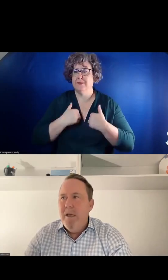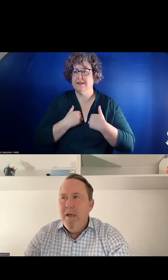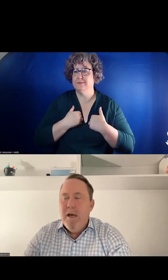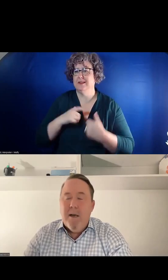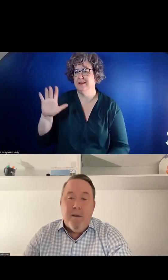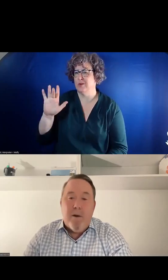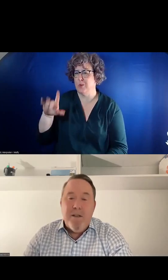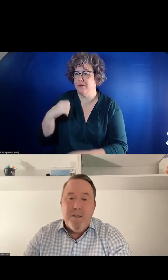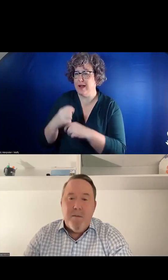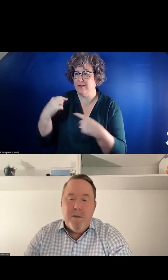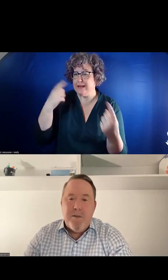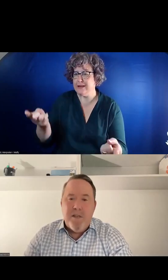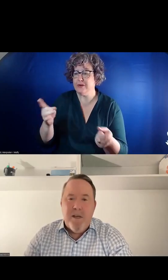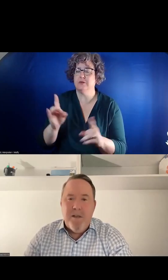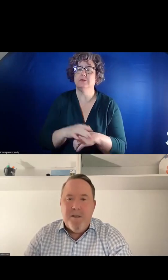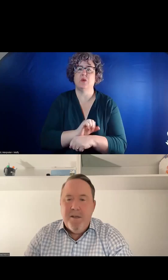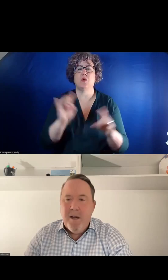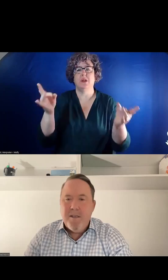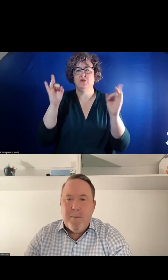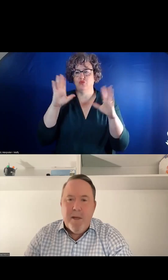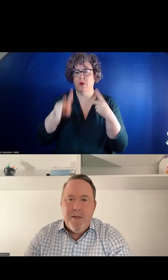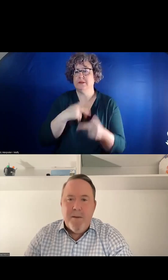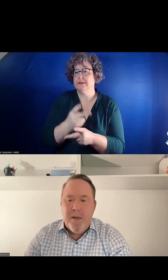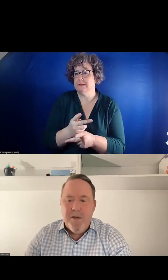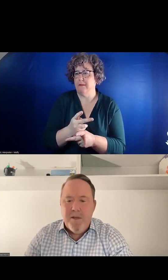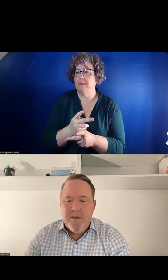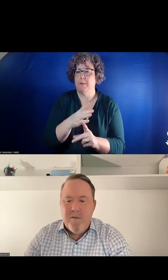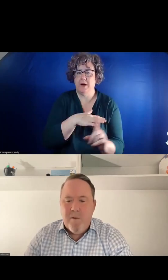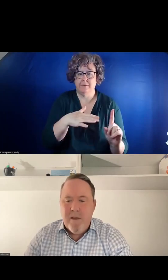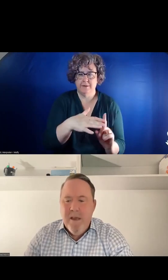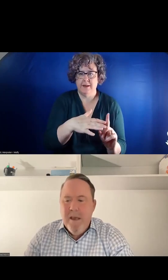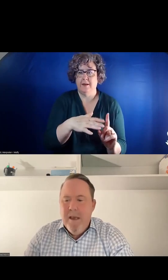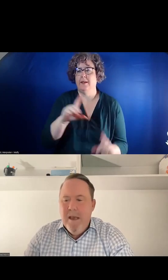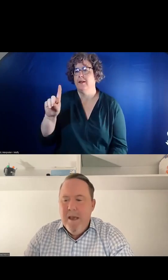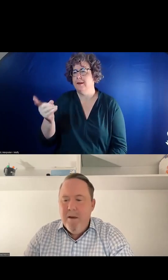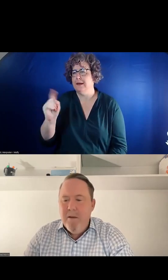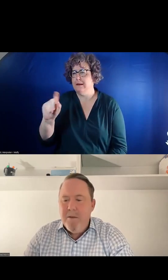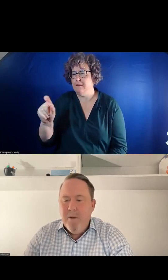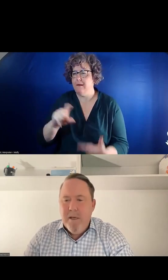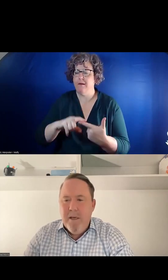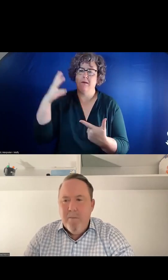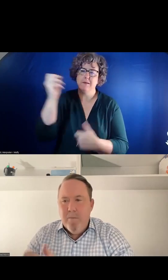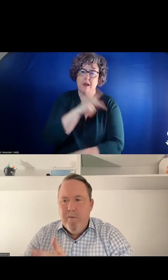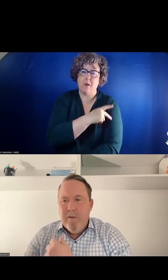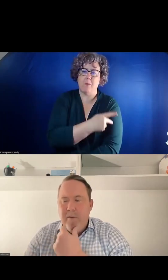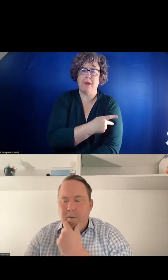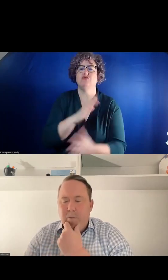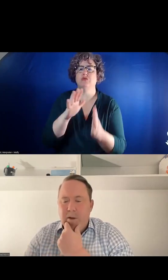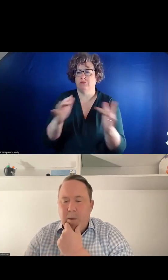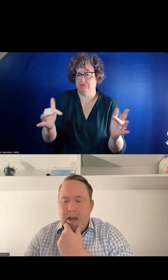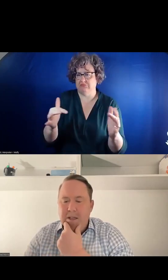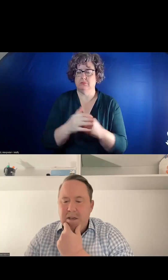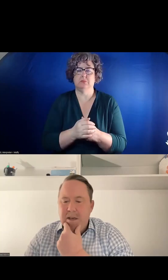in the crisis types of settings, detox, outpatient, inpatient, and so forth. And it's really, moving off